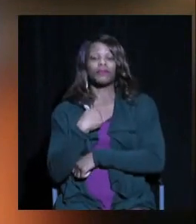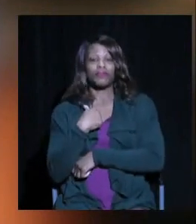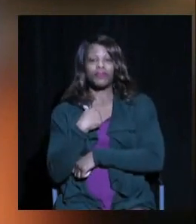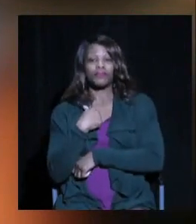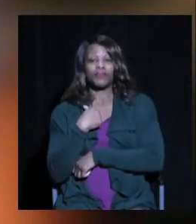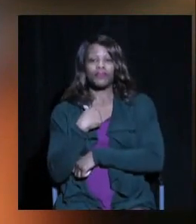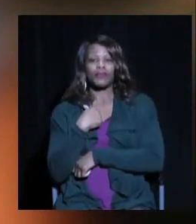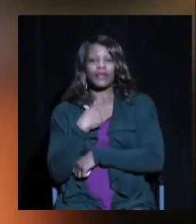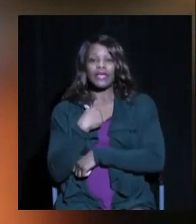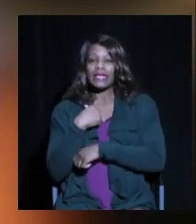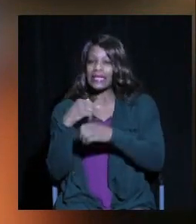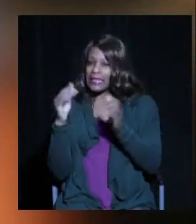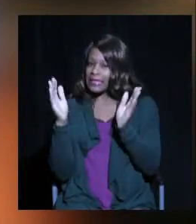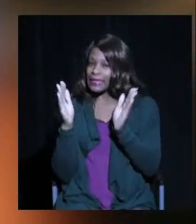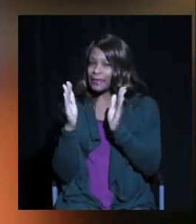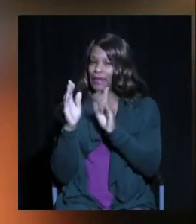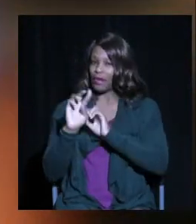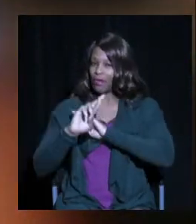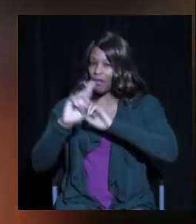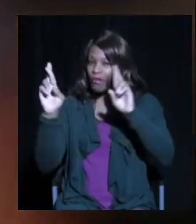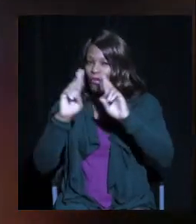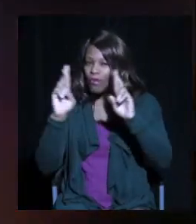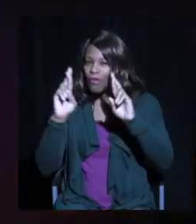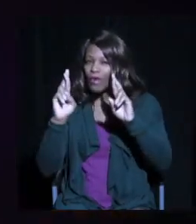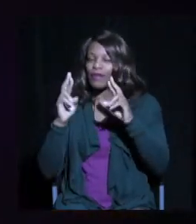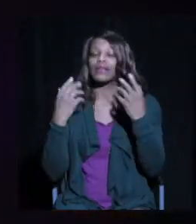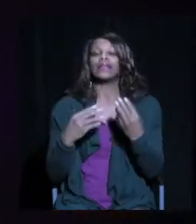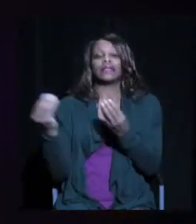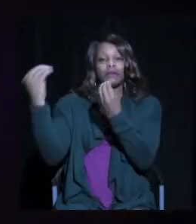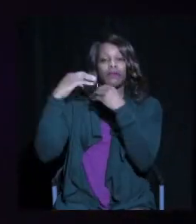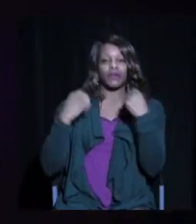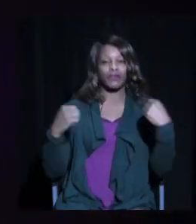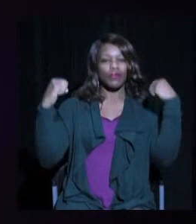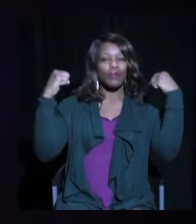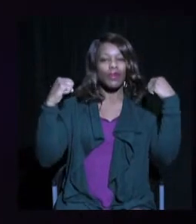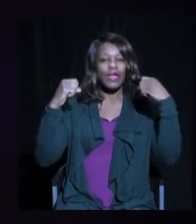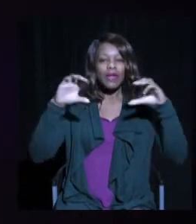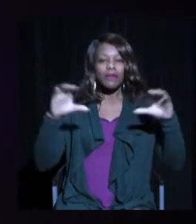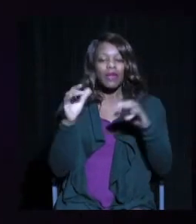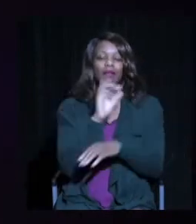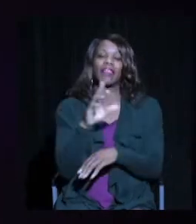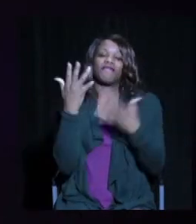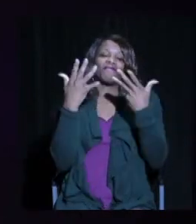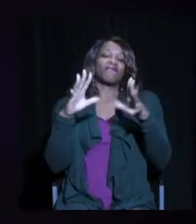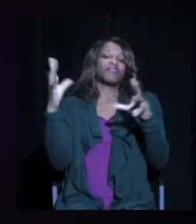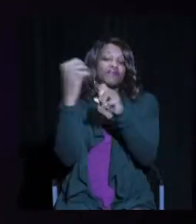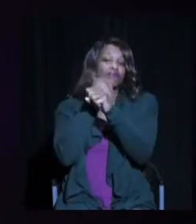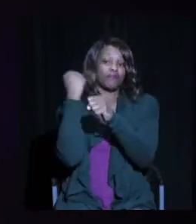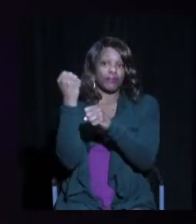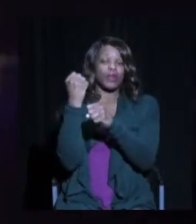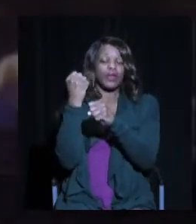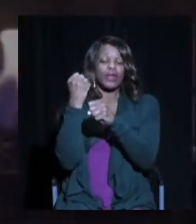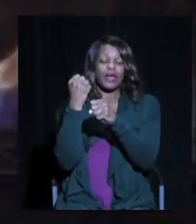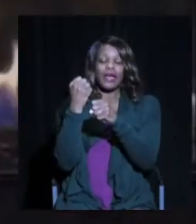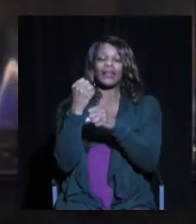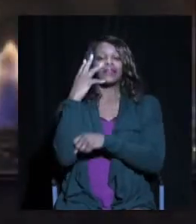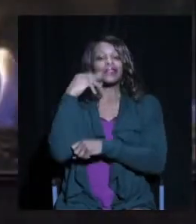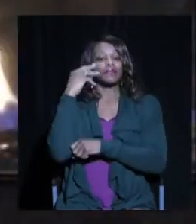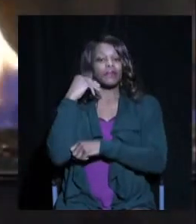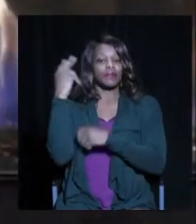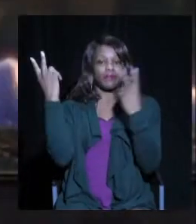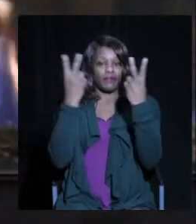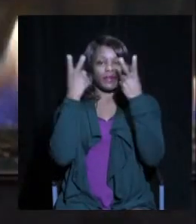to anticipate the fight, activate my strength, and act like I've already won, and to stand on my victory. And